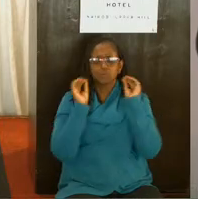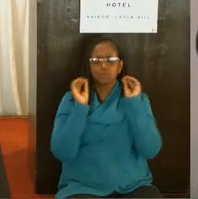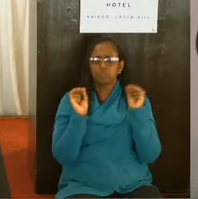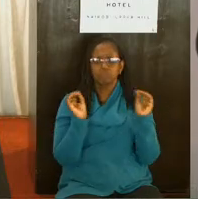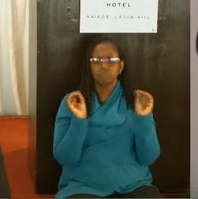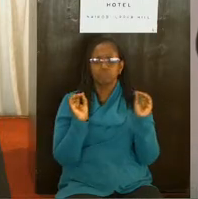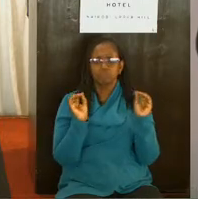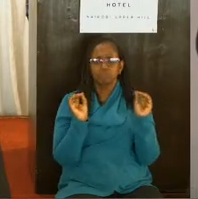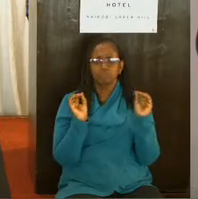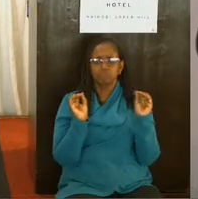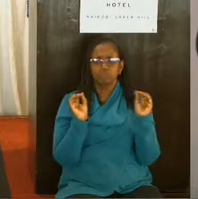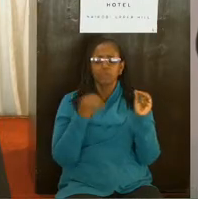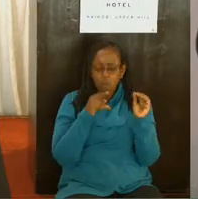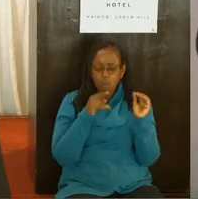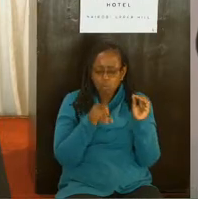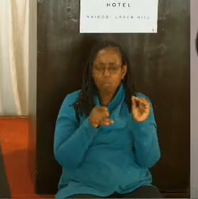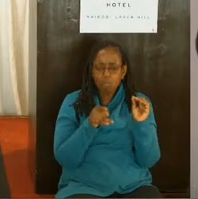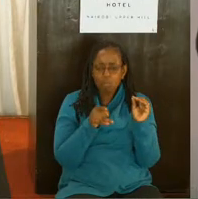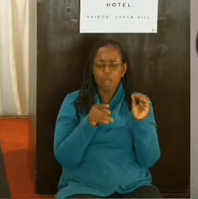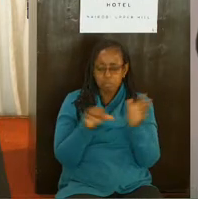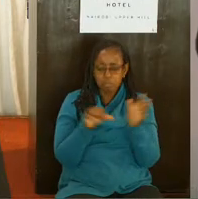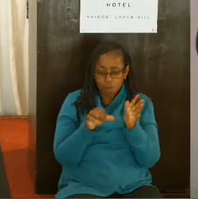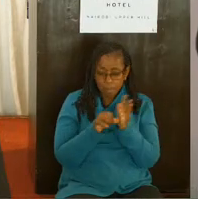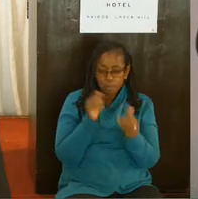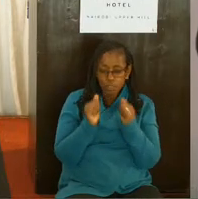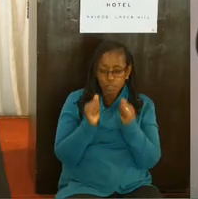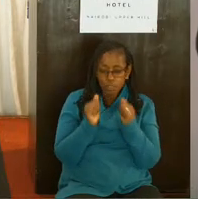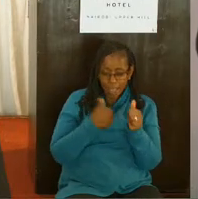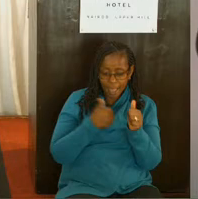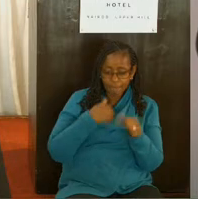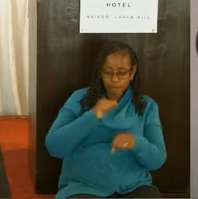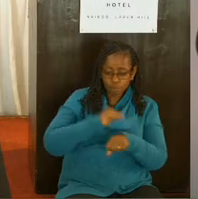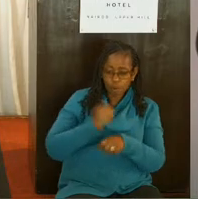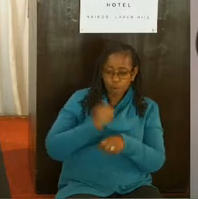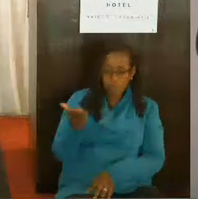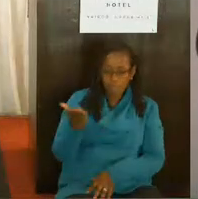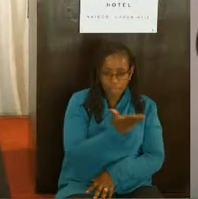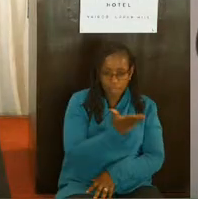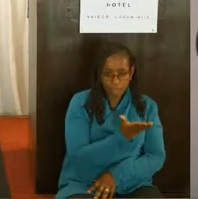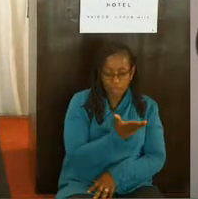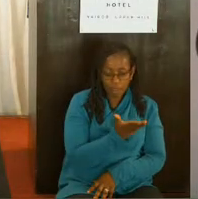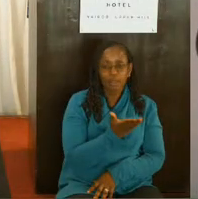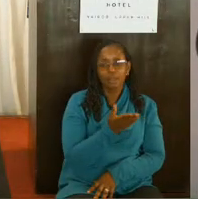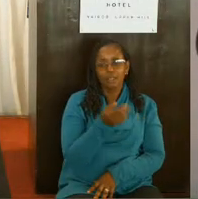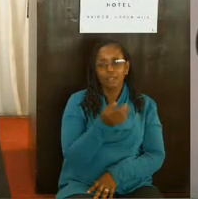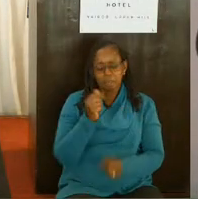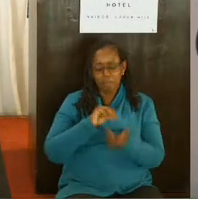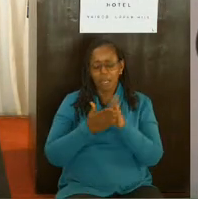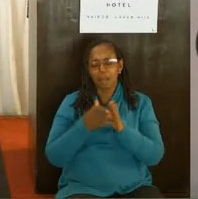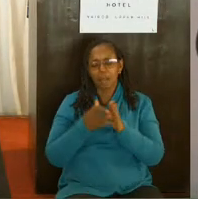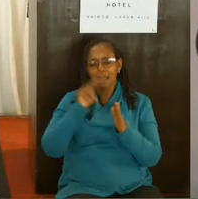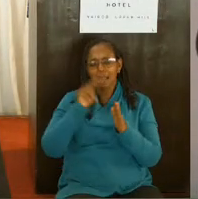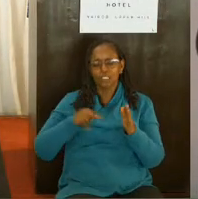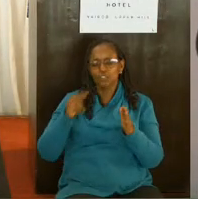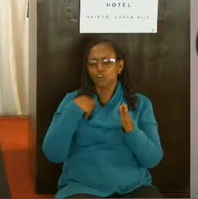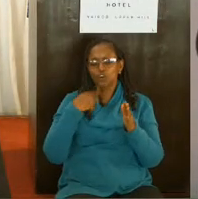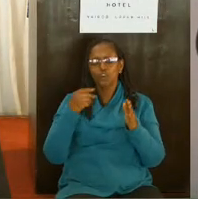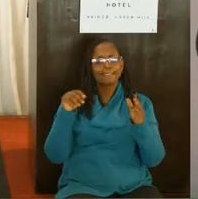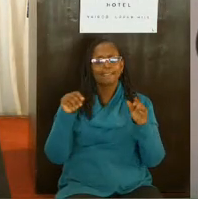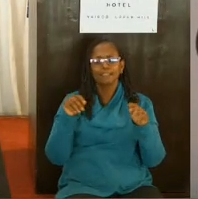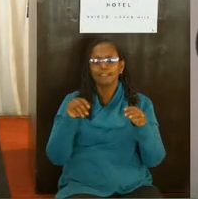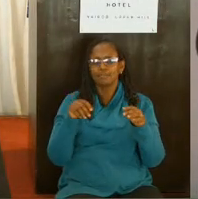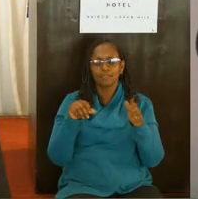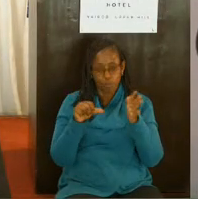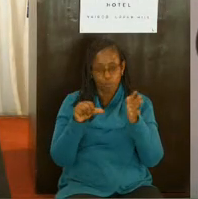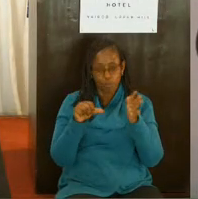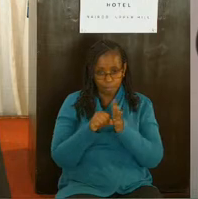uh hence you know the problems that we face in schools which ended up becoming national disasters and there are